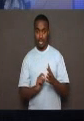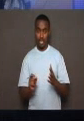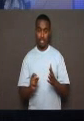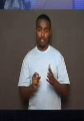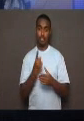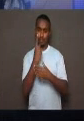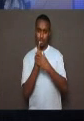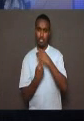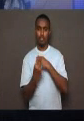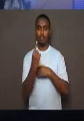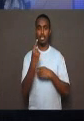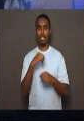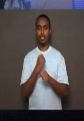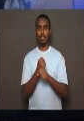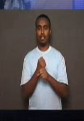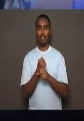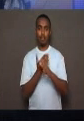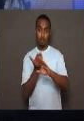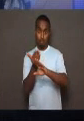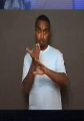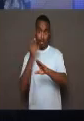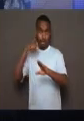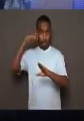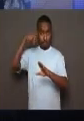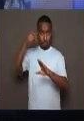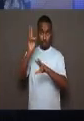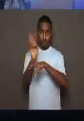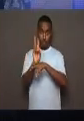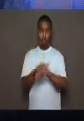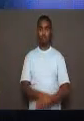works specifically on pre-recorded films.